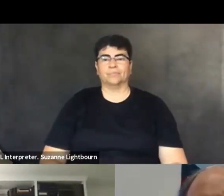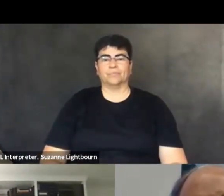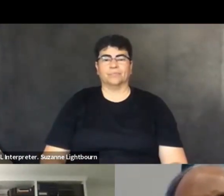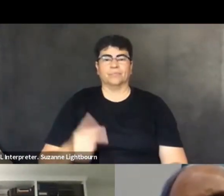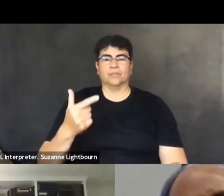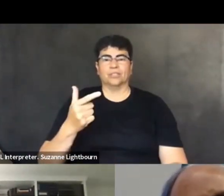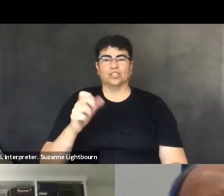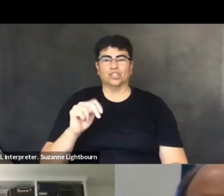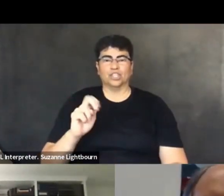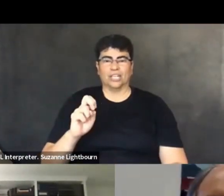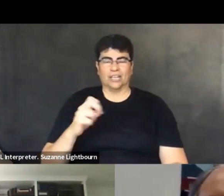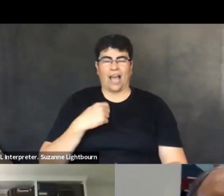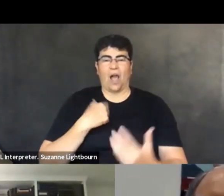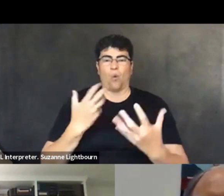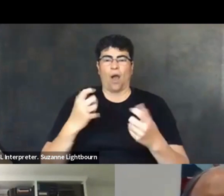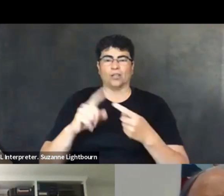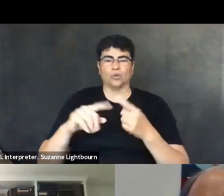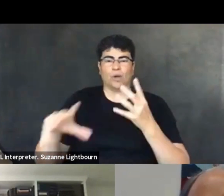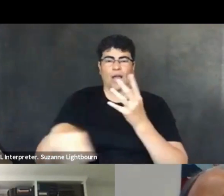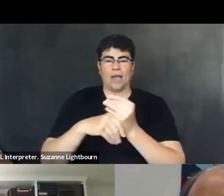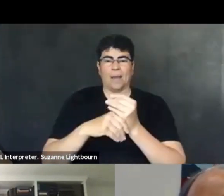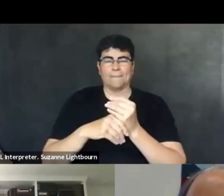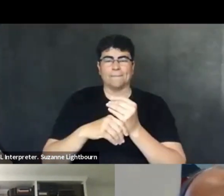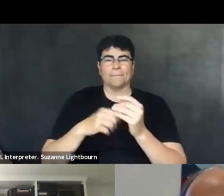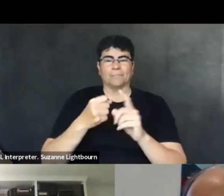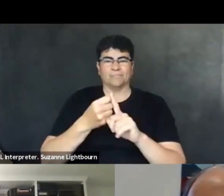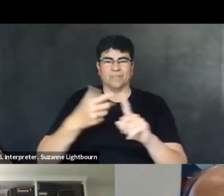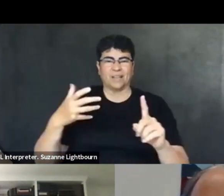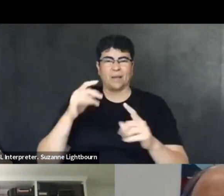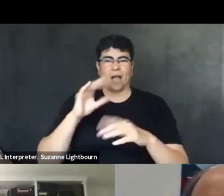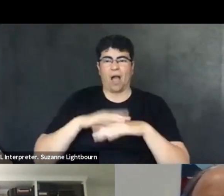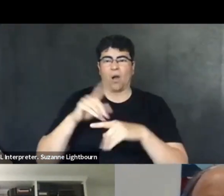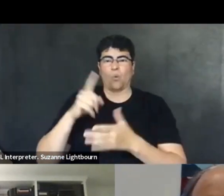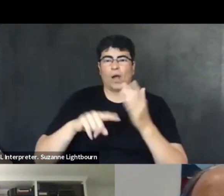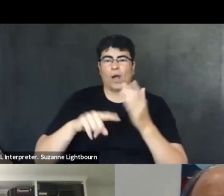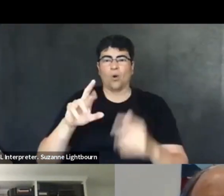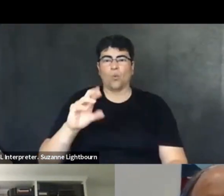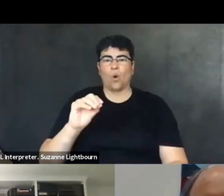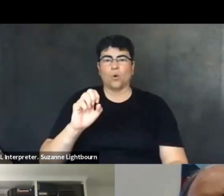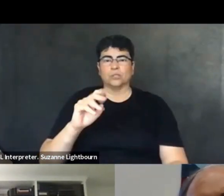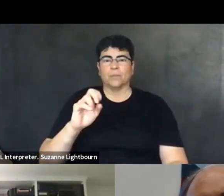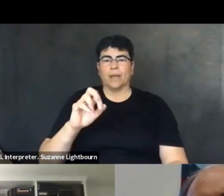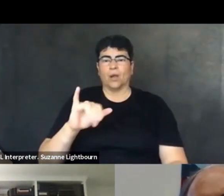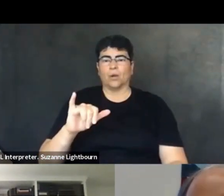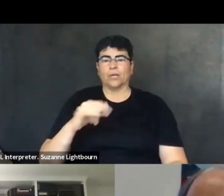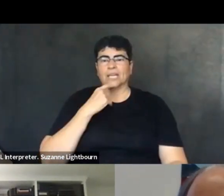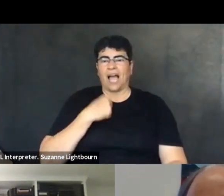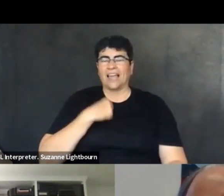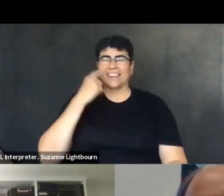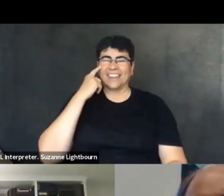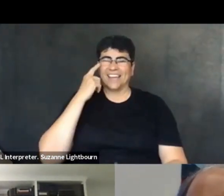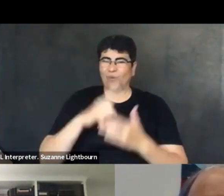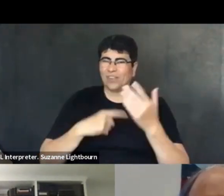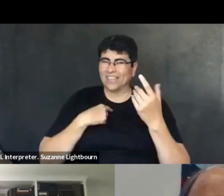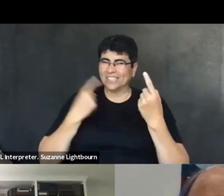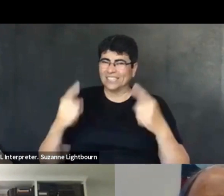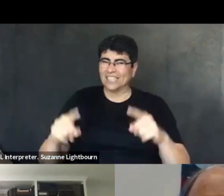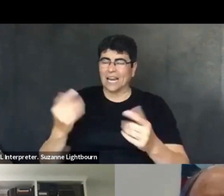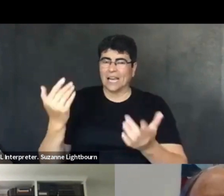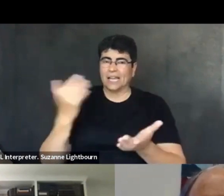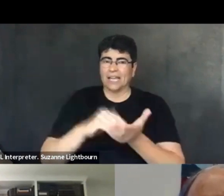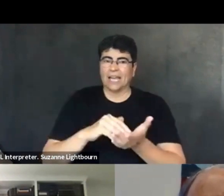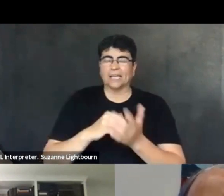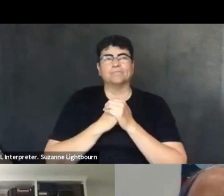This is Gene. I'd like to expand a little bit on Rosemary. I mean, I think what this has done again, unfortunately,